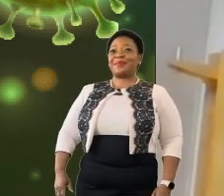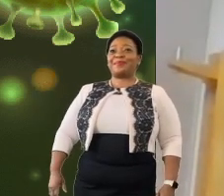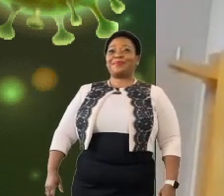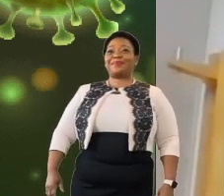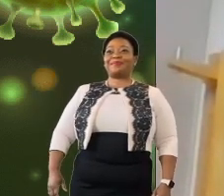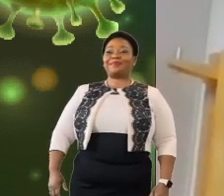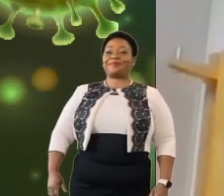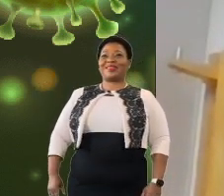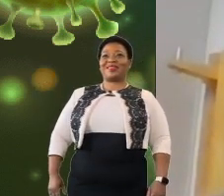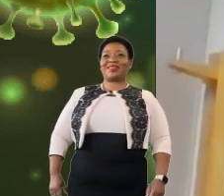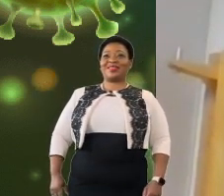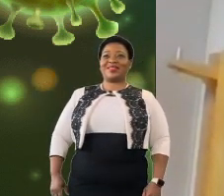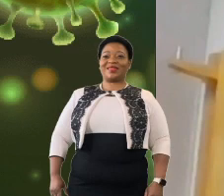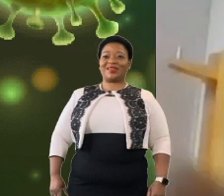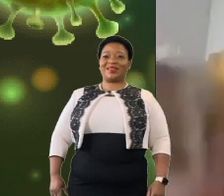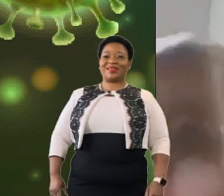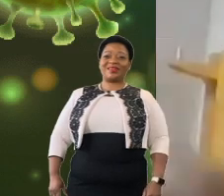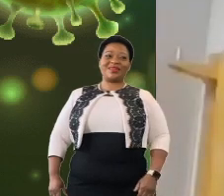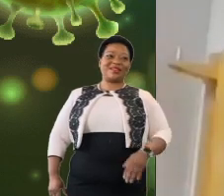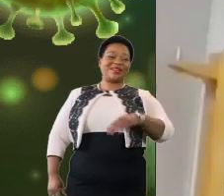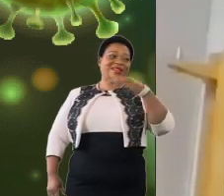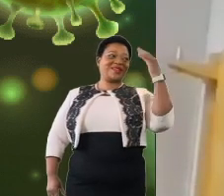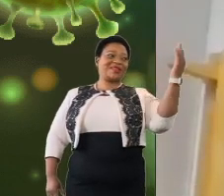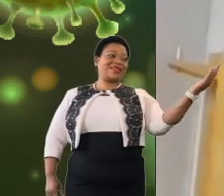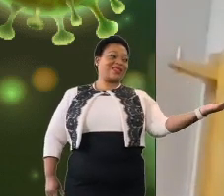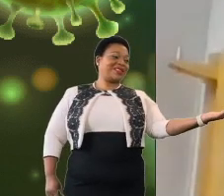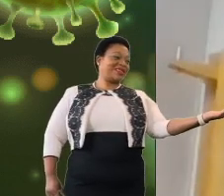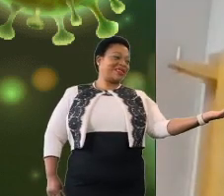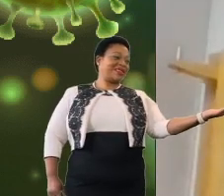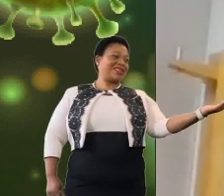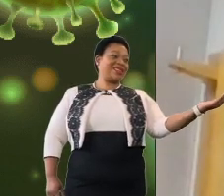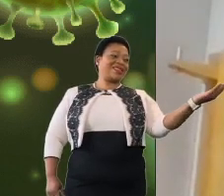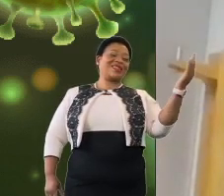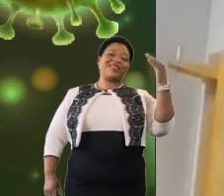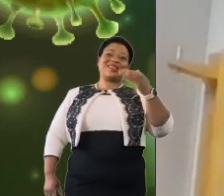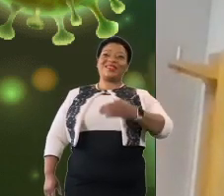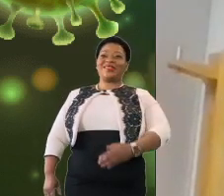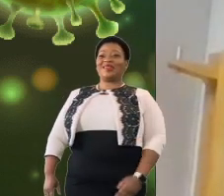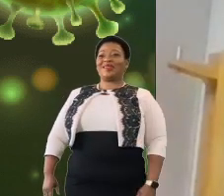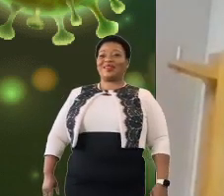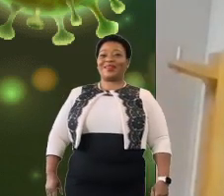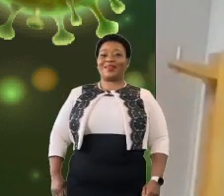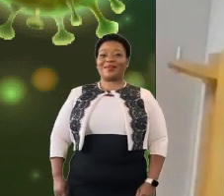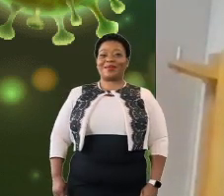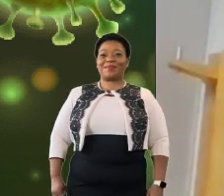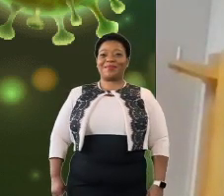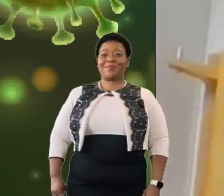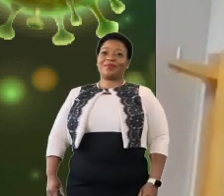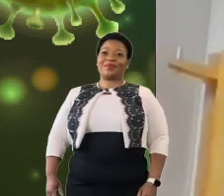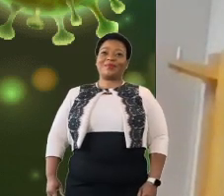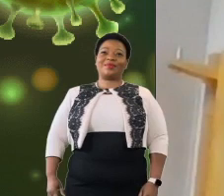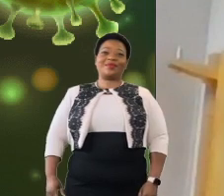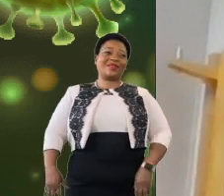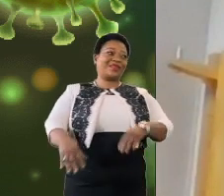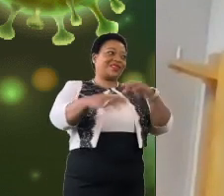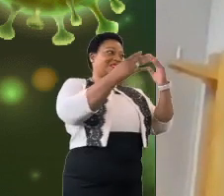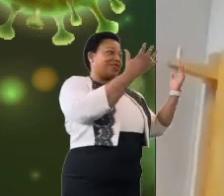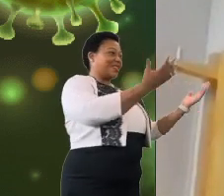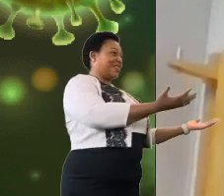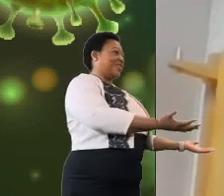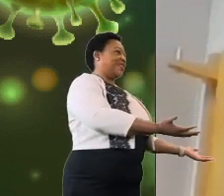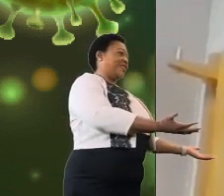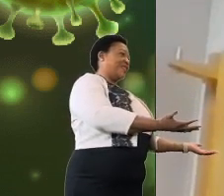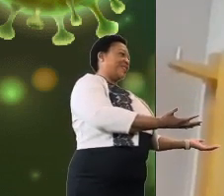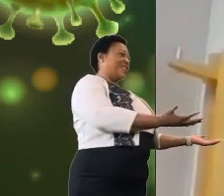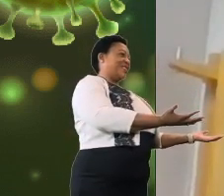say what is sort of constraining this application to move, and be able to follow up with the relevant unit